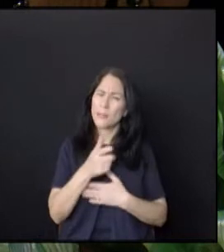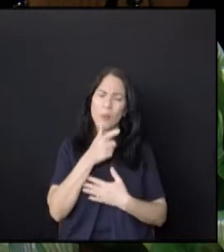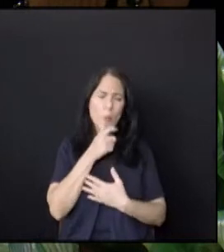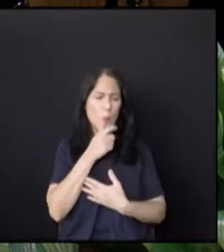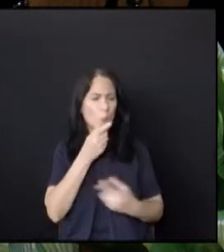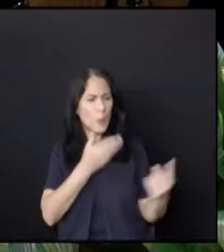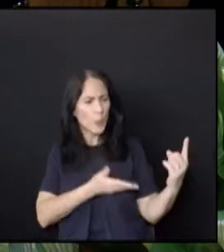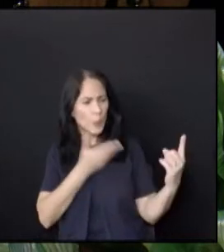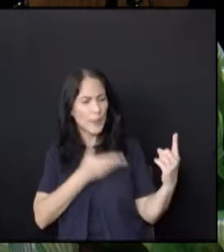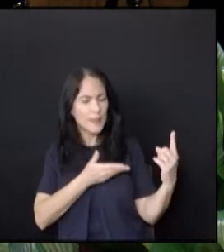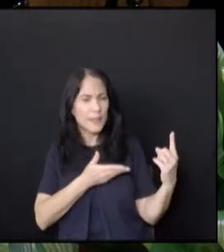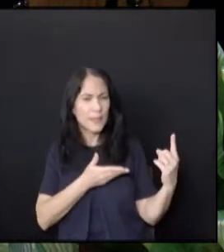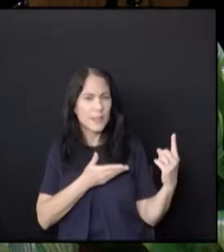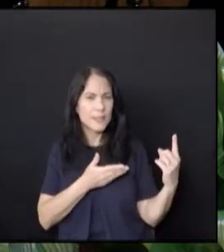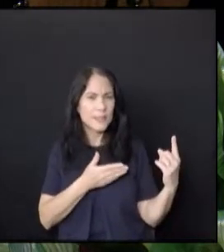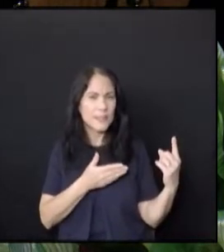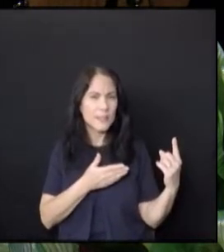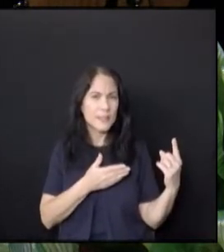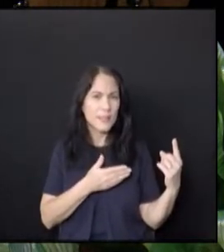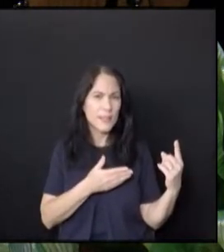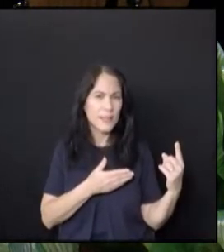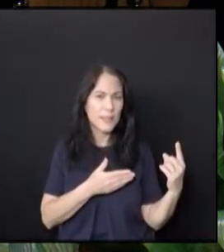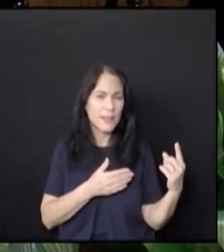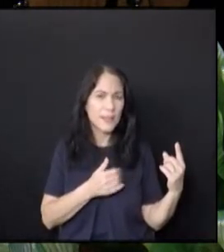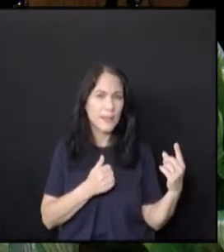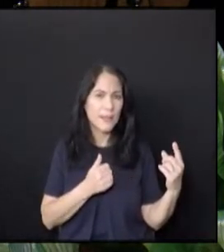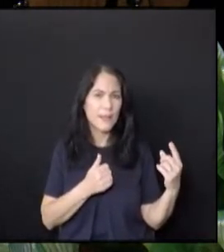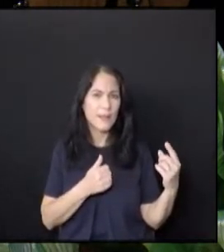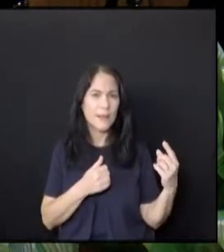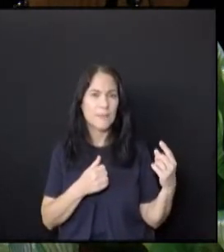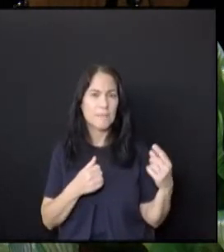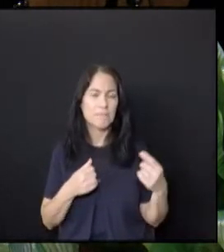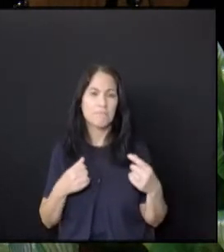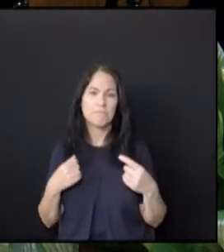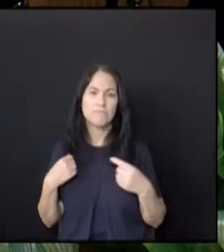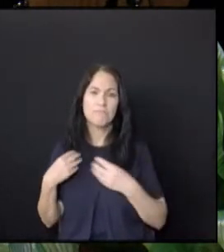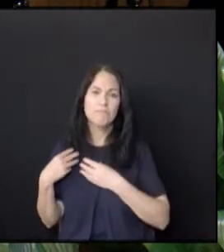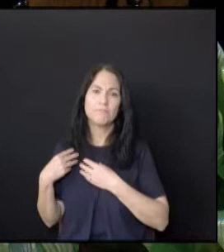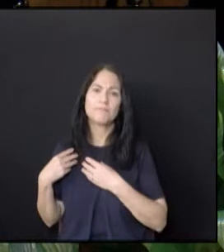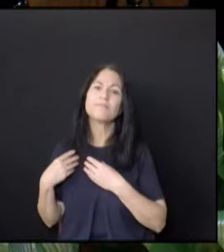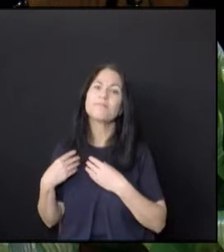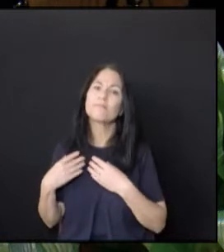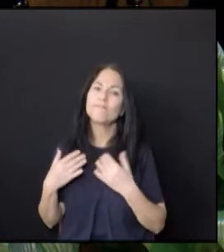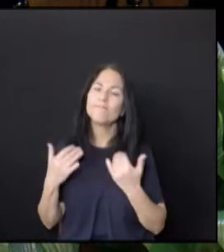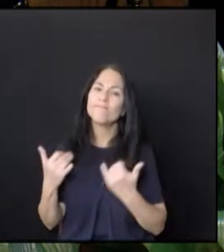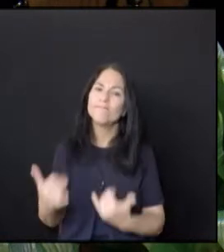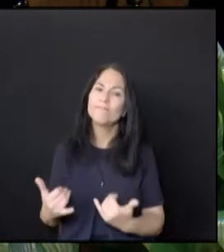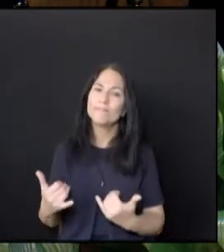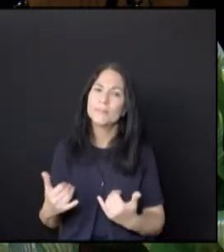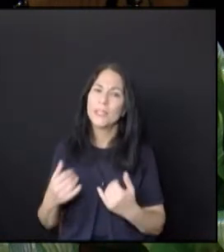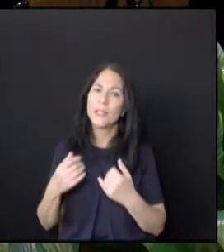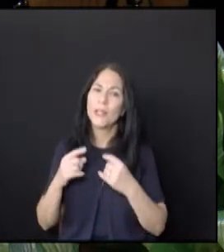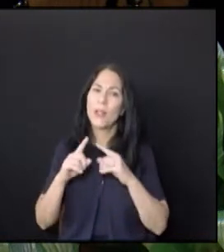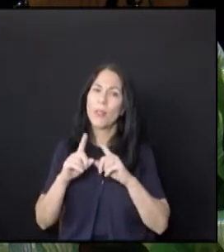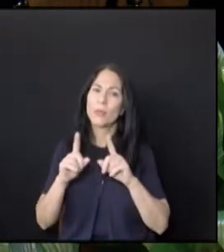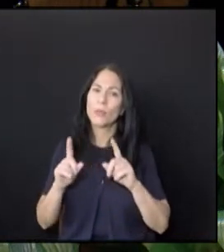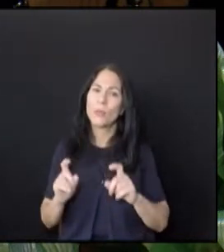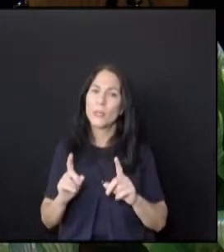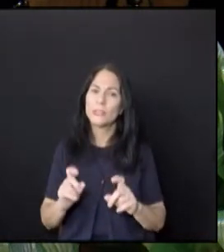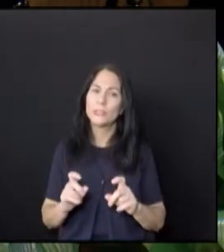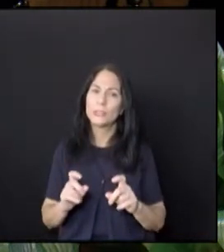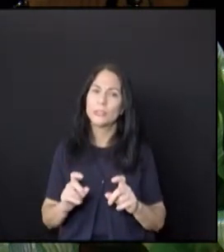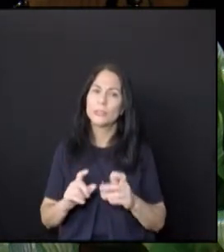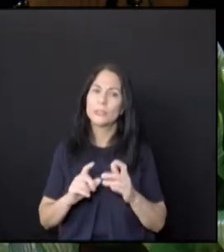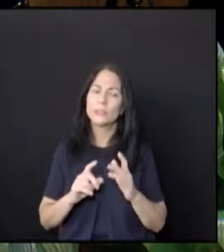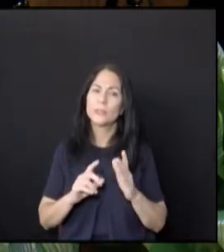By the time this week unfolds, they would have their question answered in some way, whether